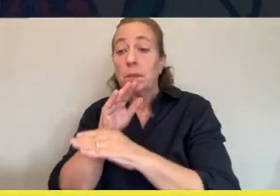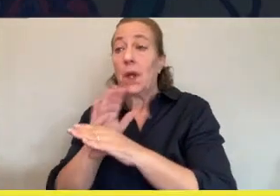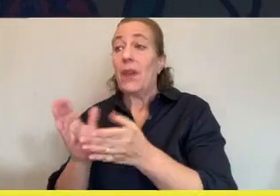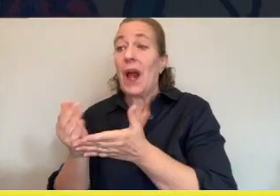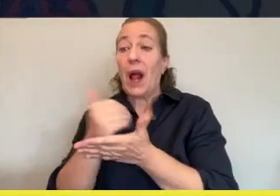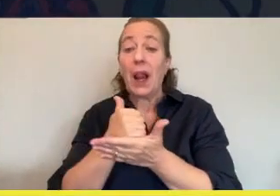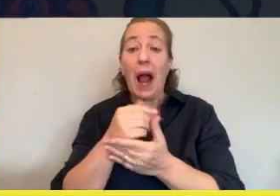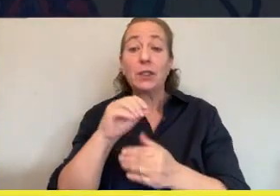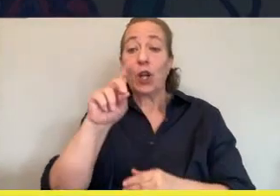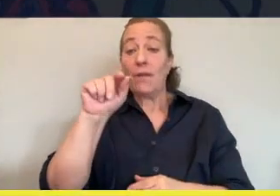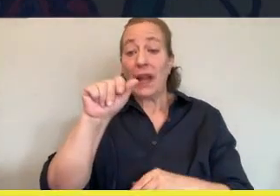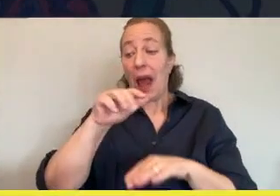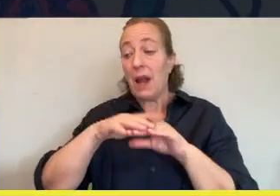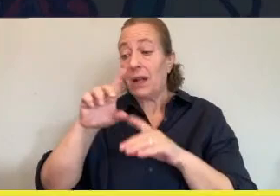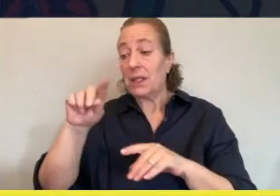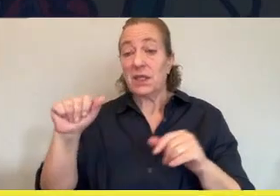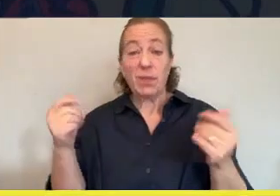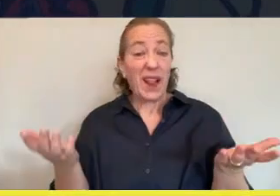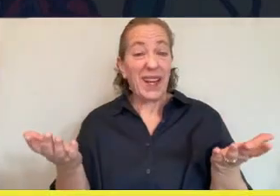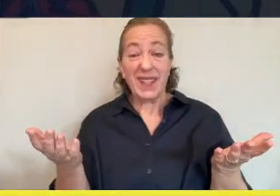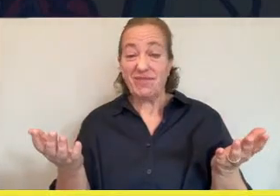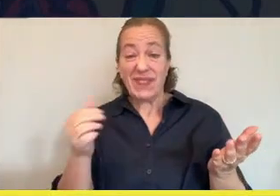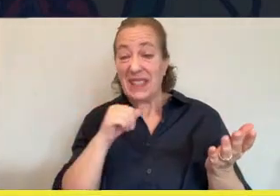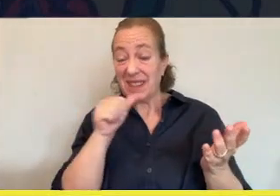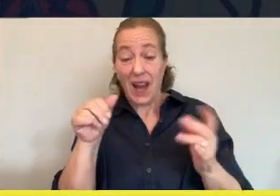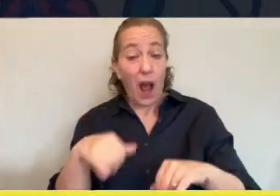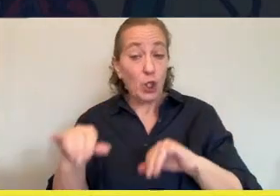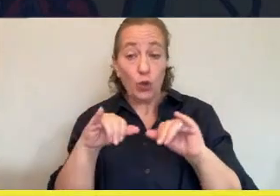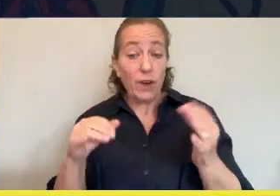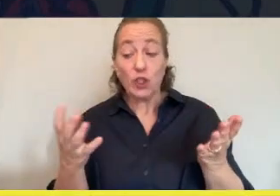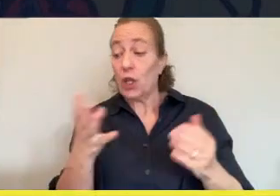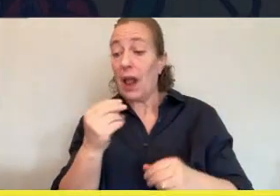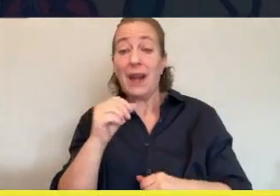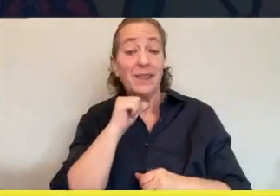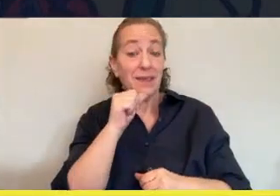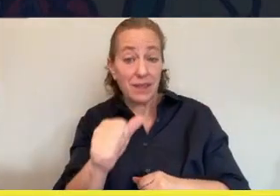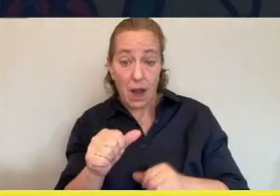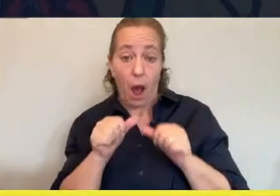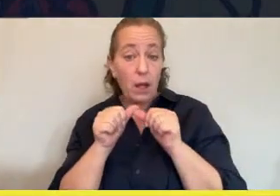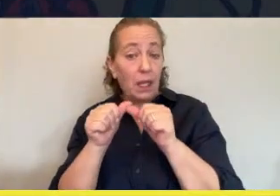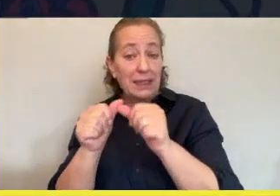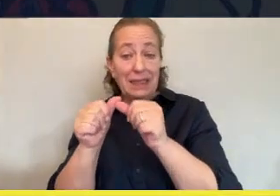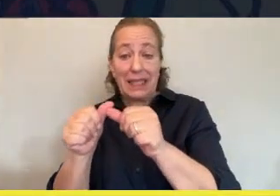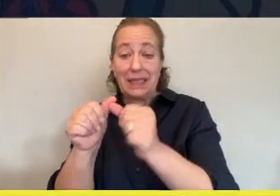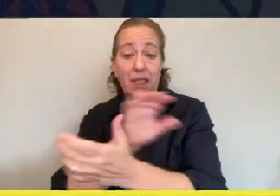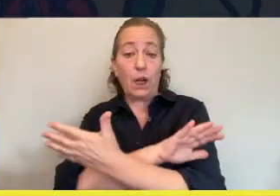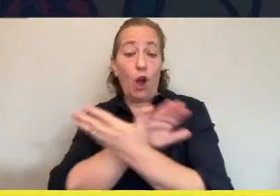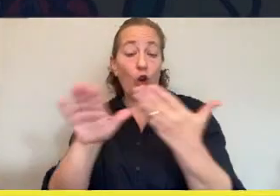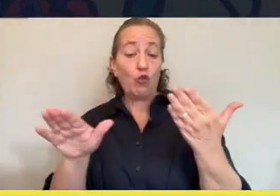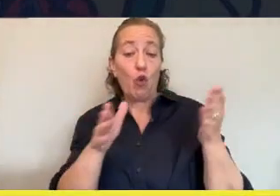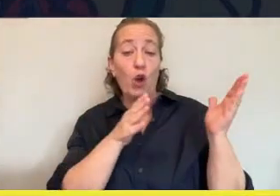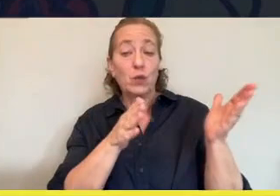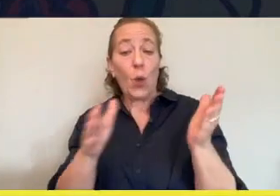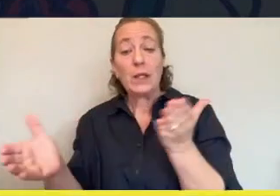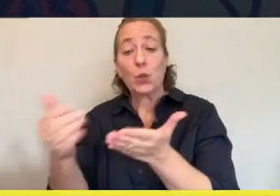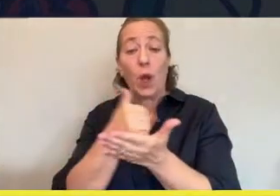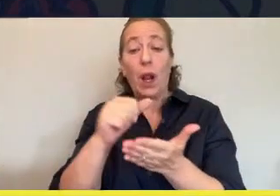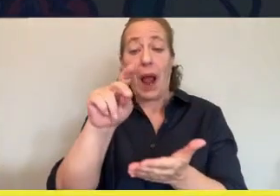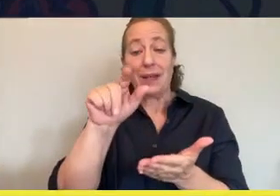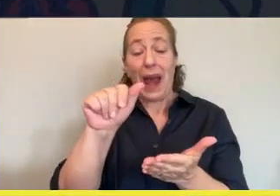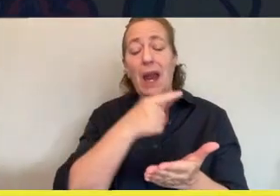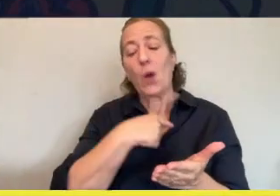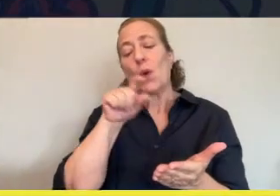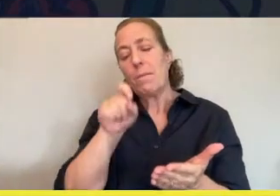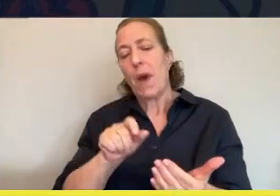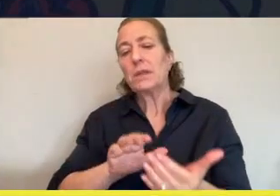is neither universal or consistent across data collections, and addressing this is a matter of